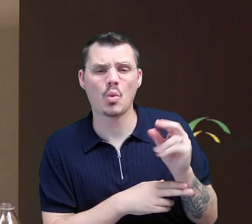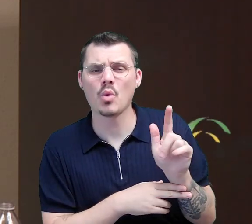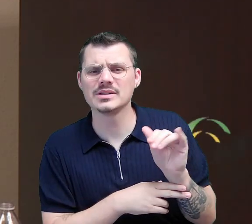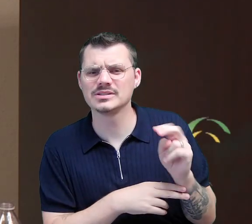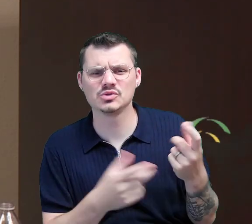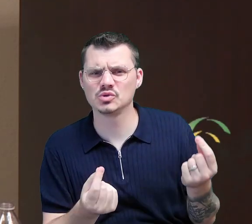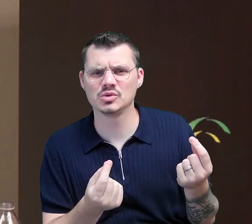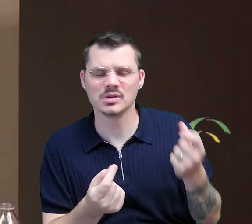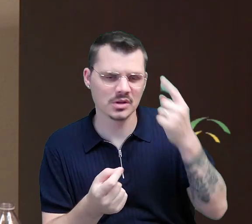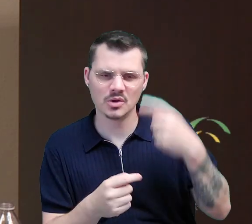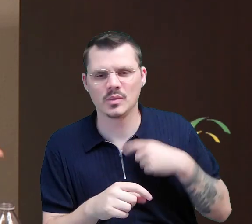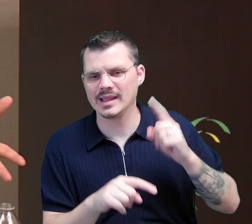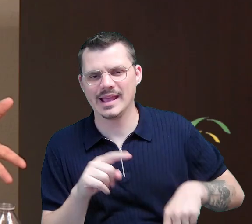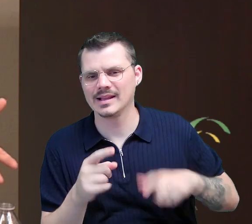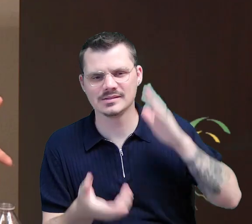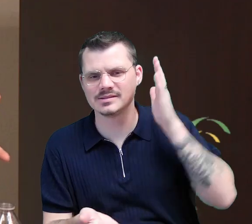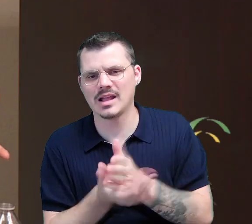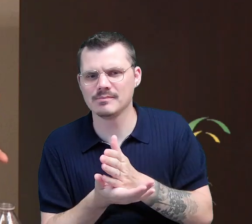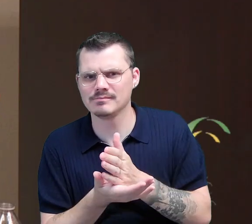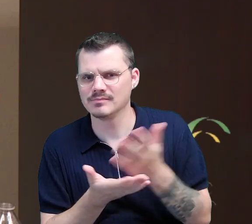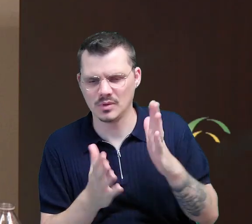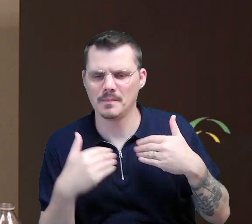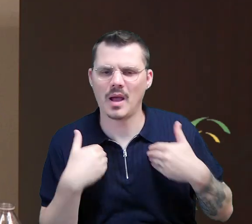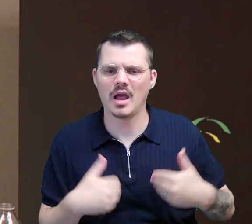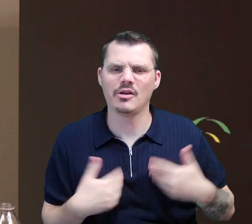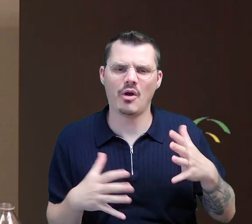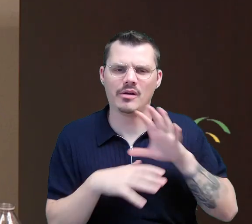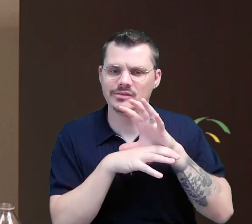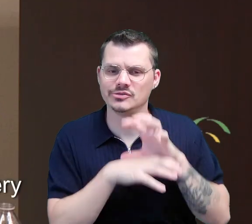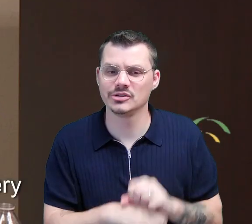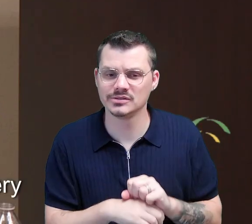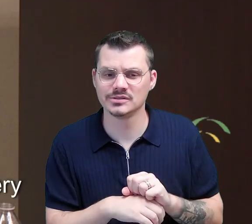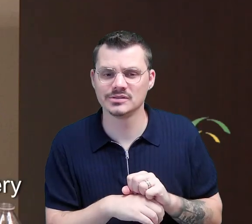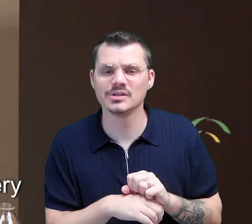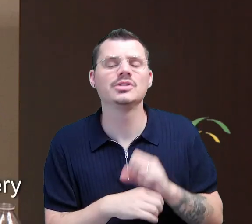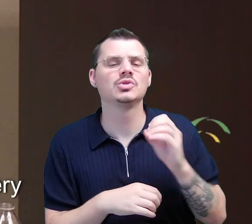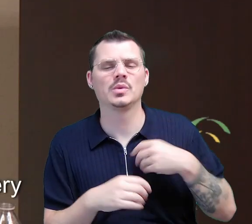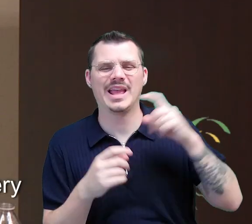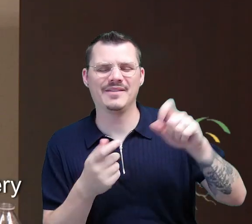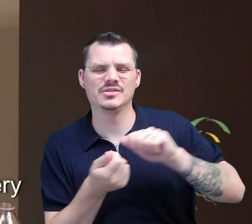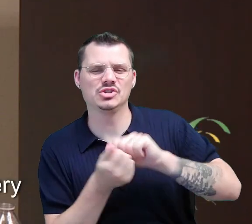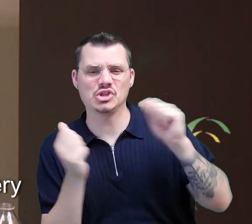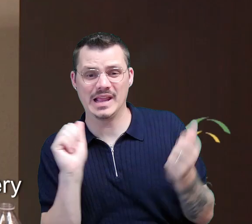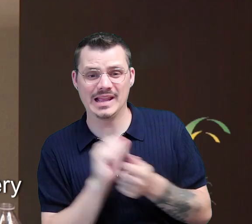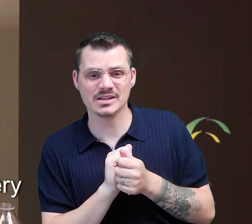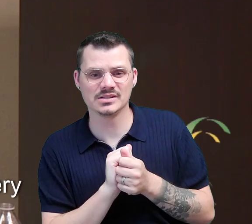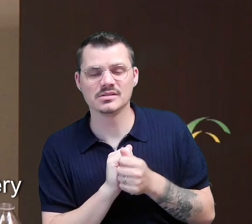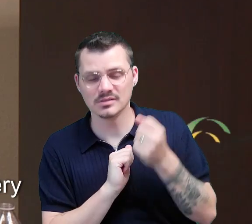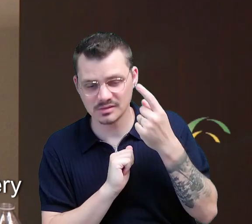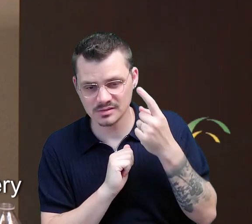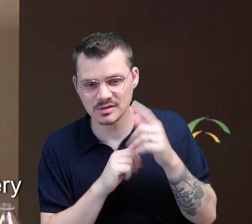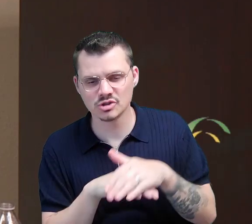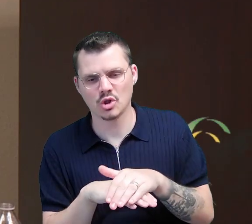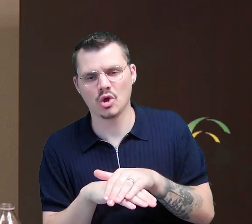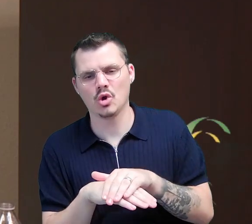Thorazine? Well, we can't just stop it. Her body's adjusted to it. So we have to change that